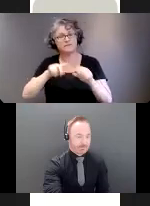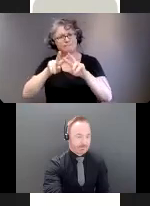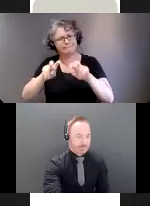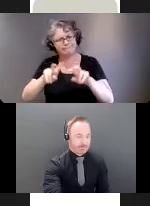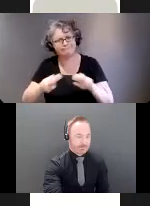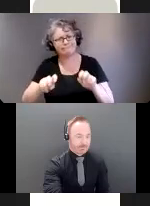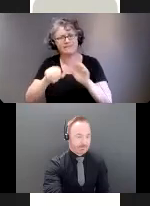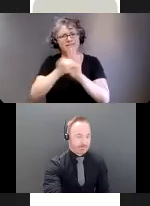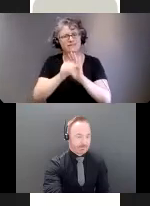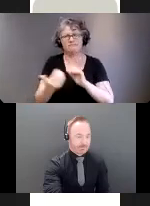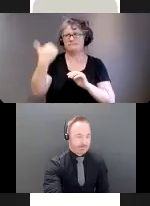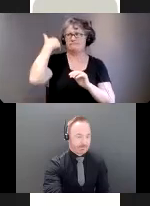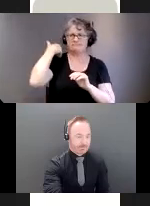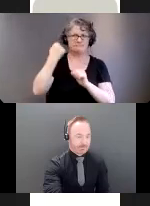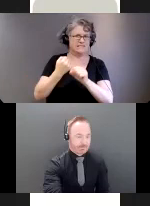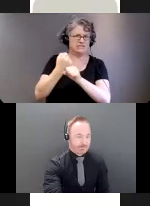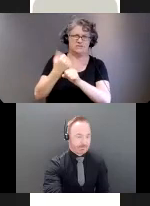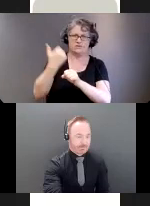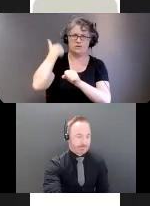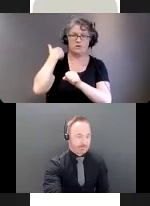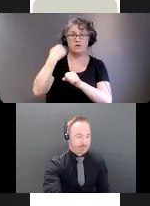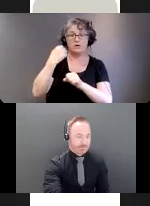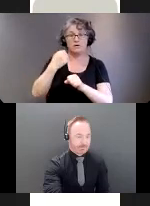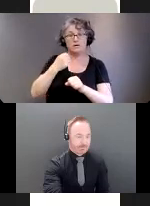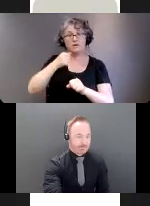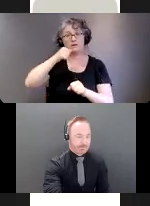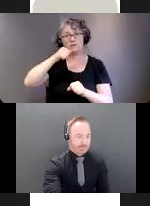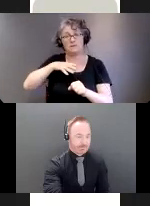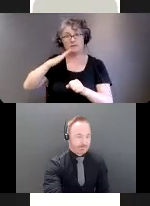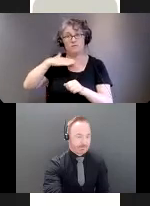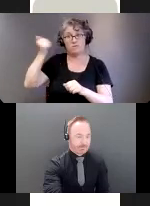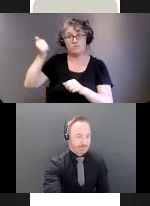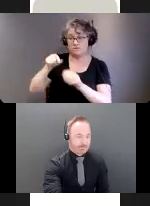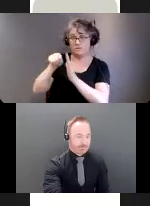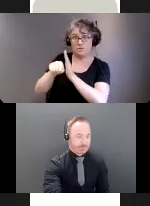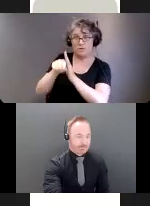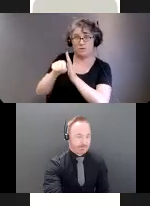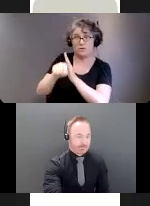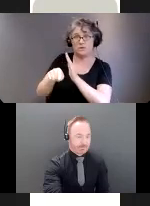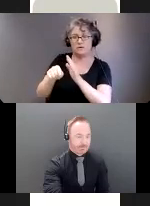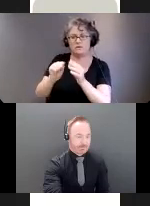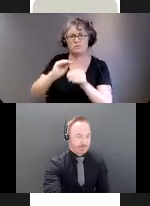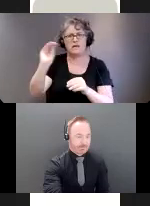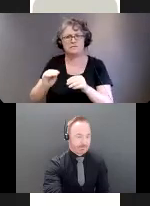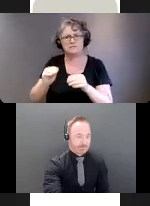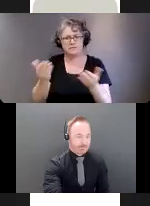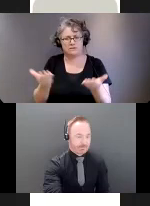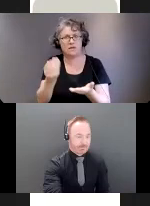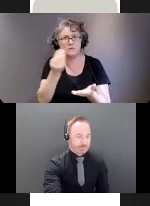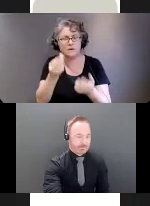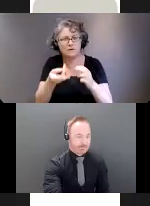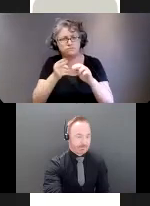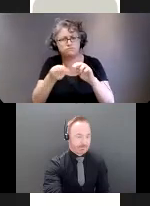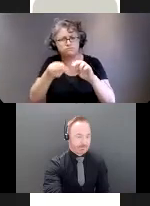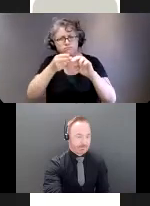back several years ago that femicide rates of older women are increasing in Ontario. And we can